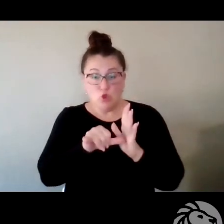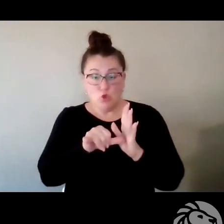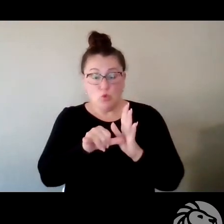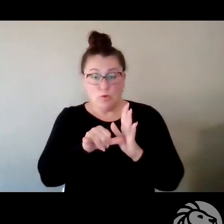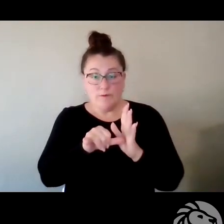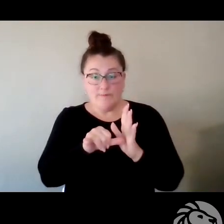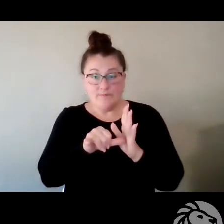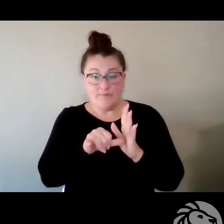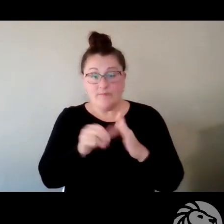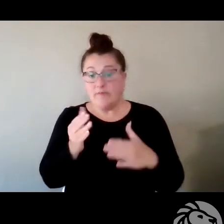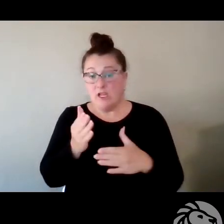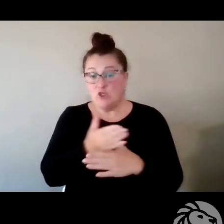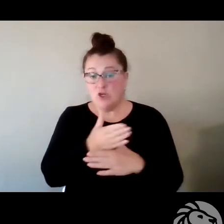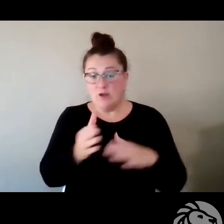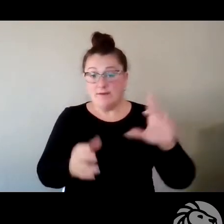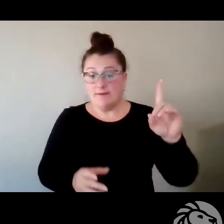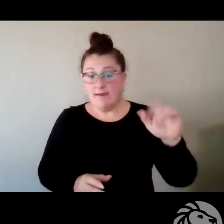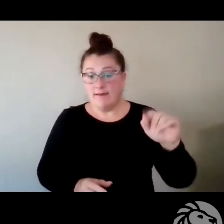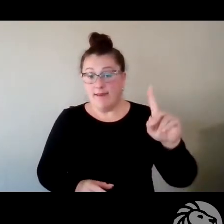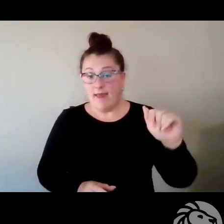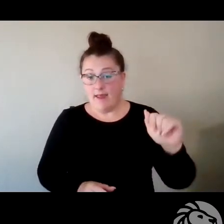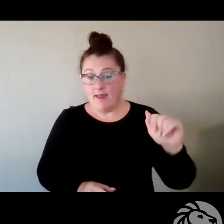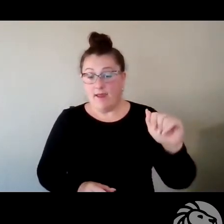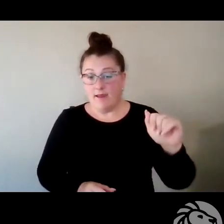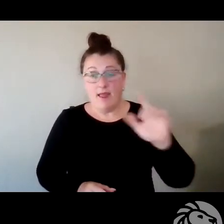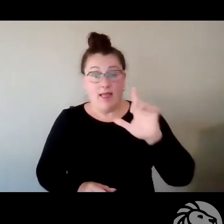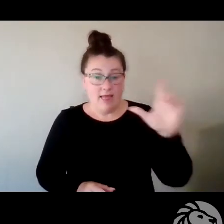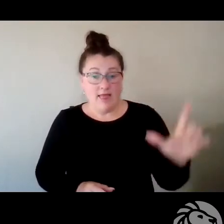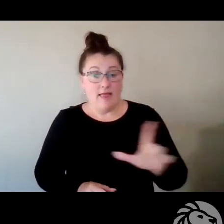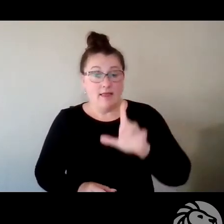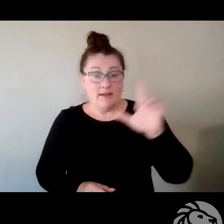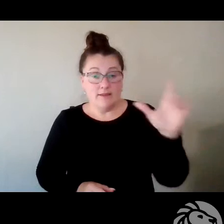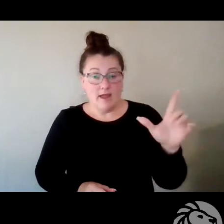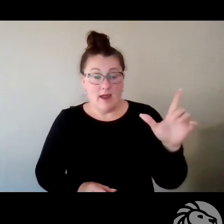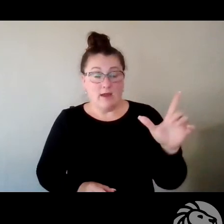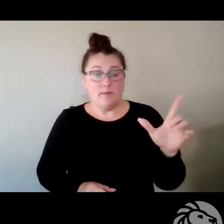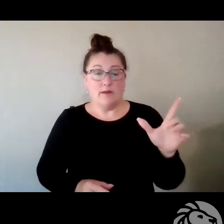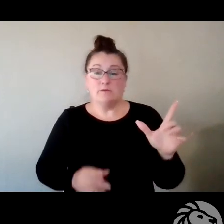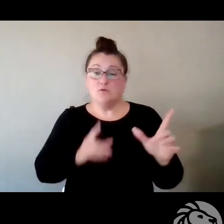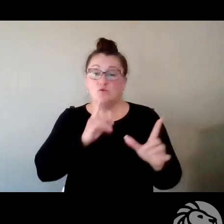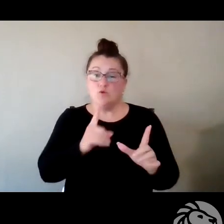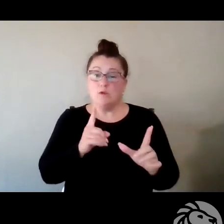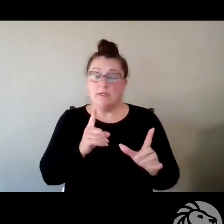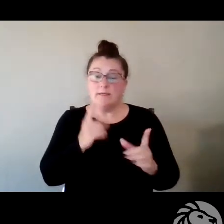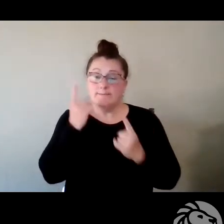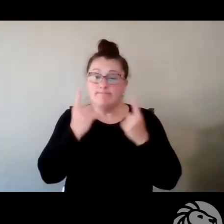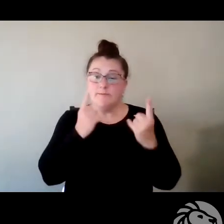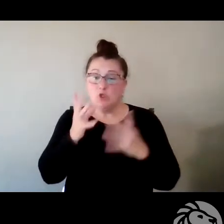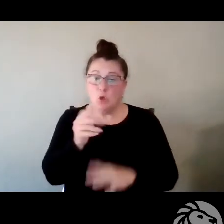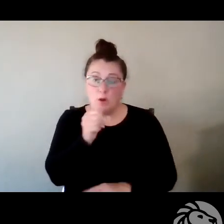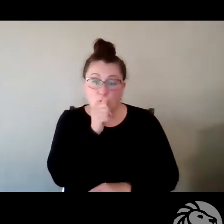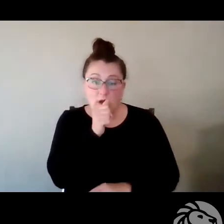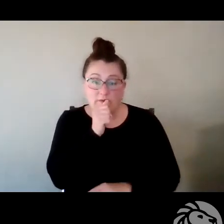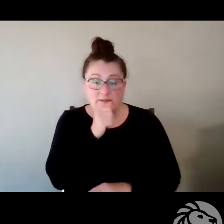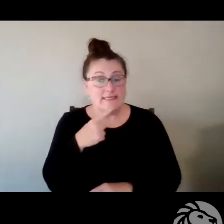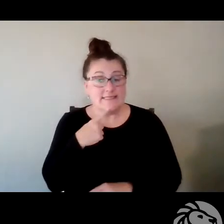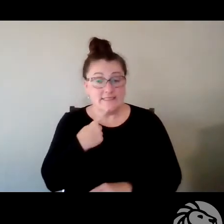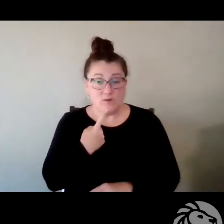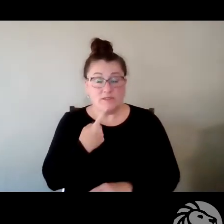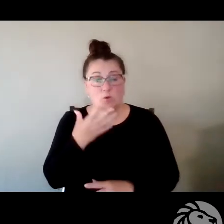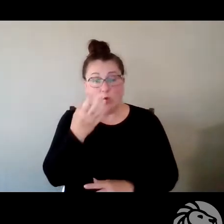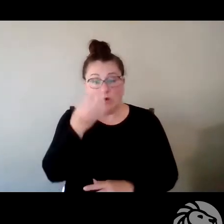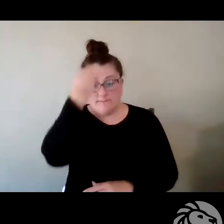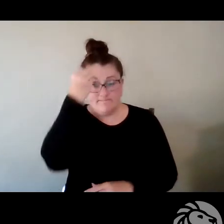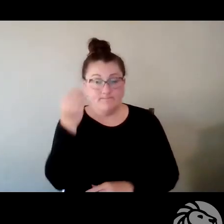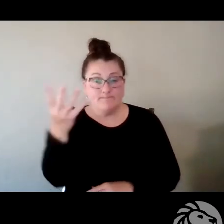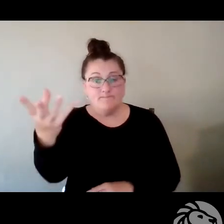which does share data. So because the library takes your privacy, everyone's privacy, so seriously, we wanted you to be aware of